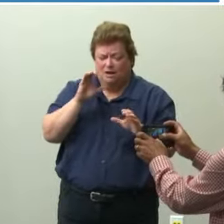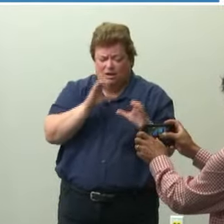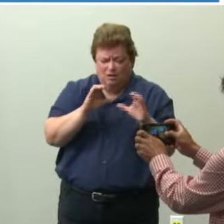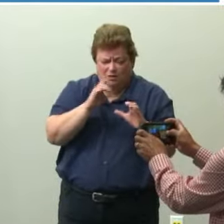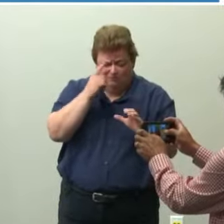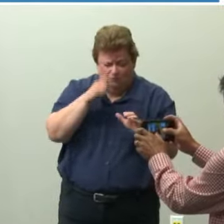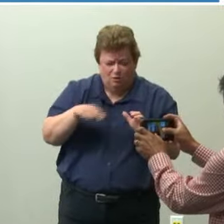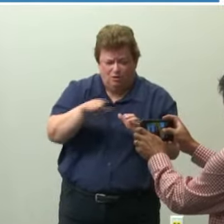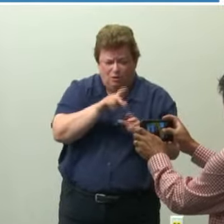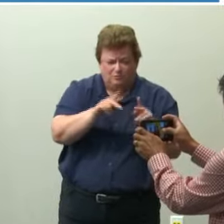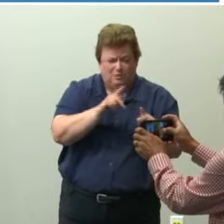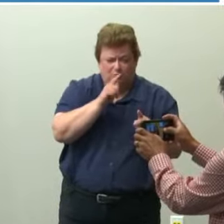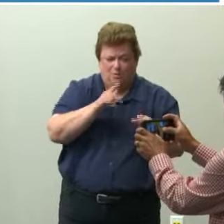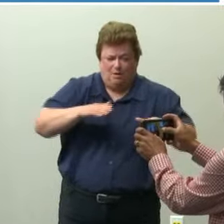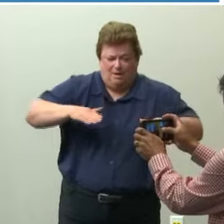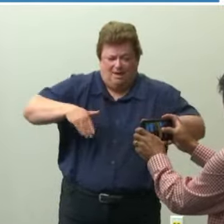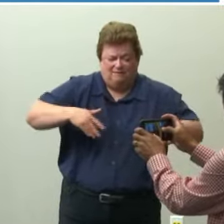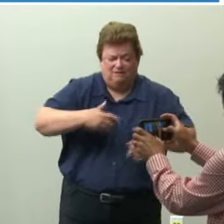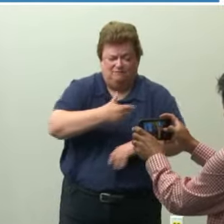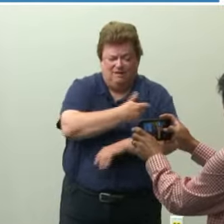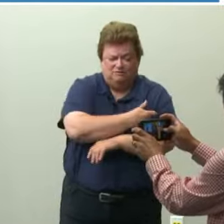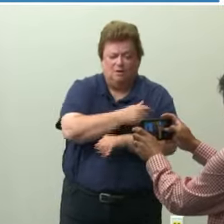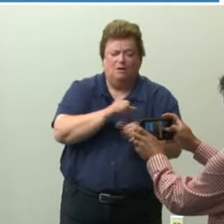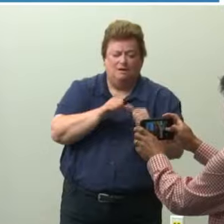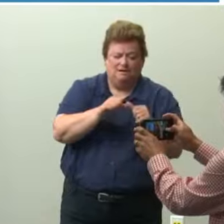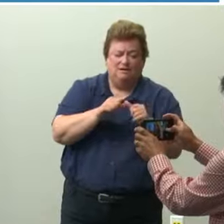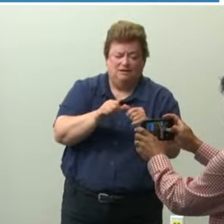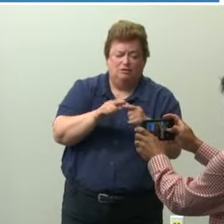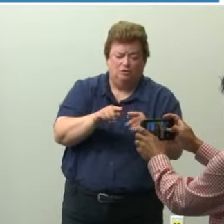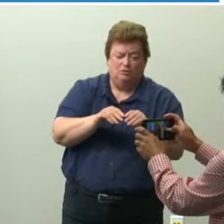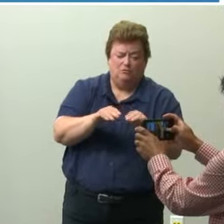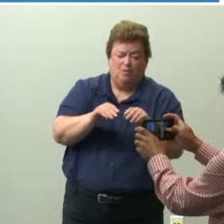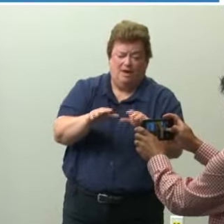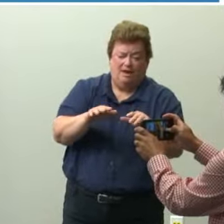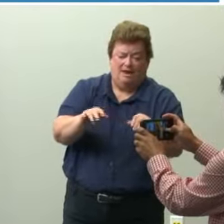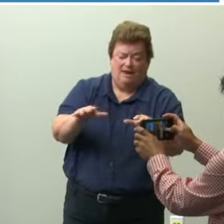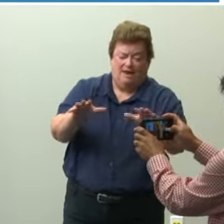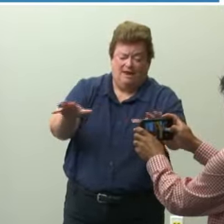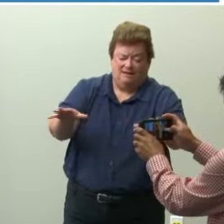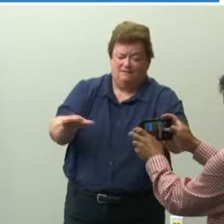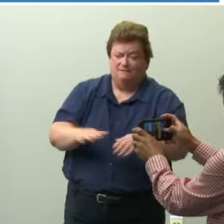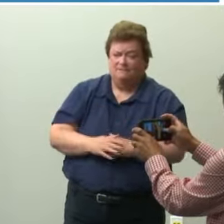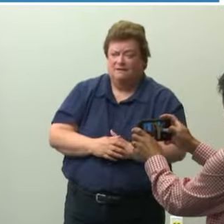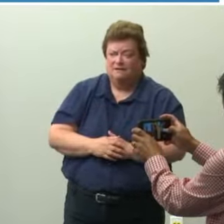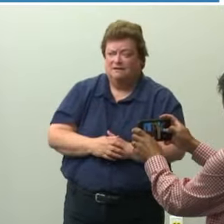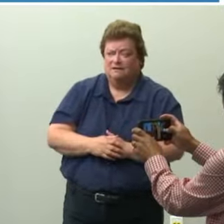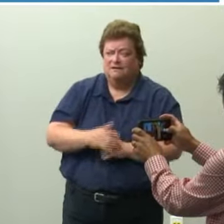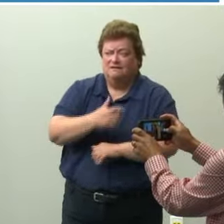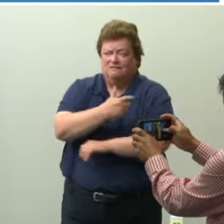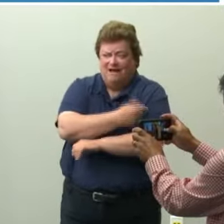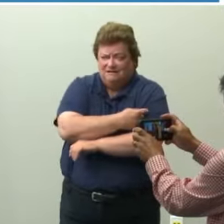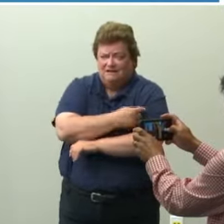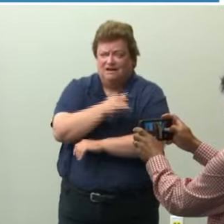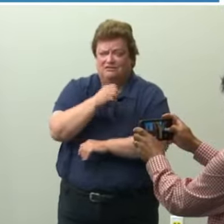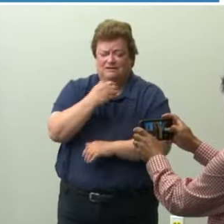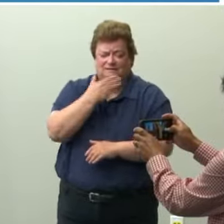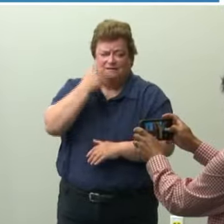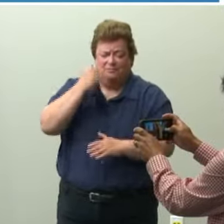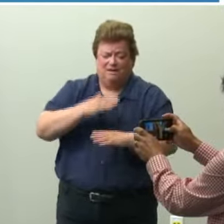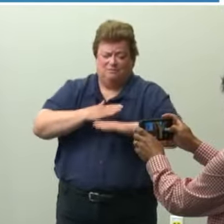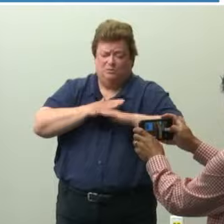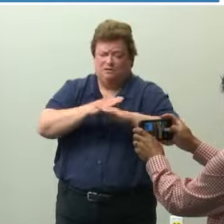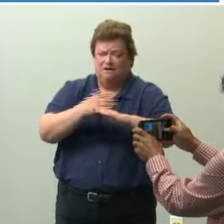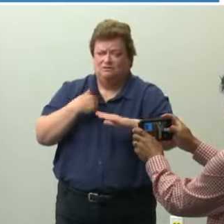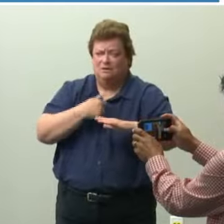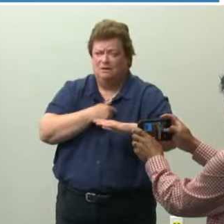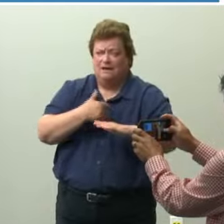yet vaccinated and continue to spread if given the opportunity. Vaccination is really the best protection we